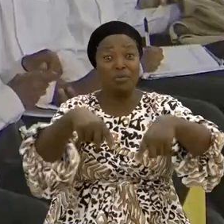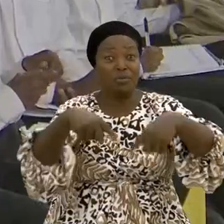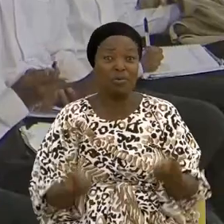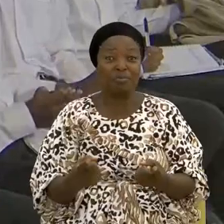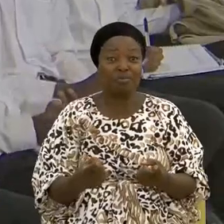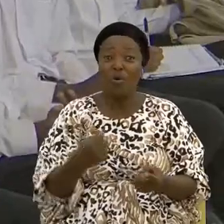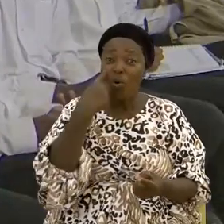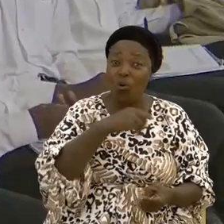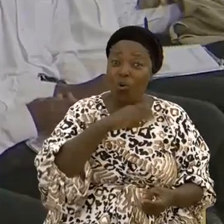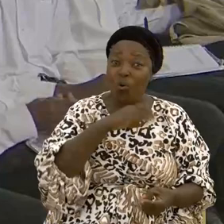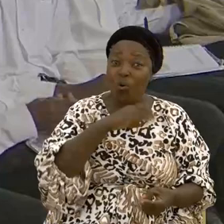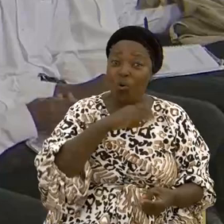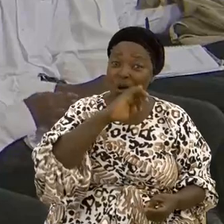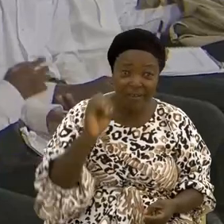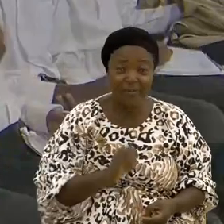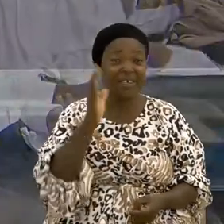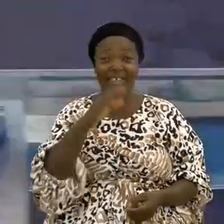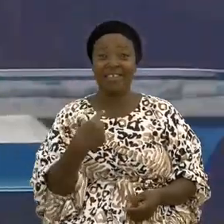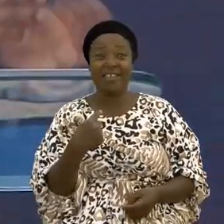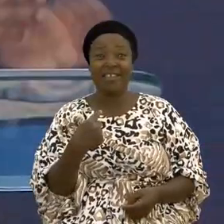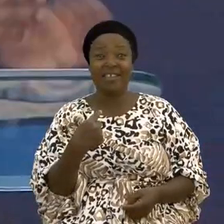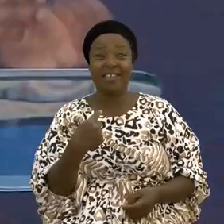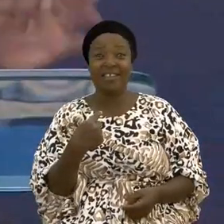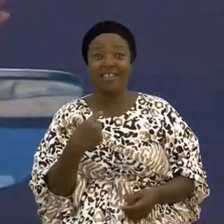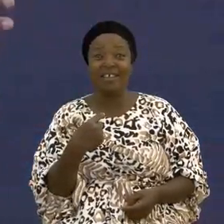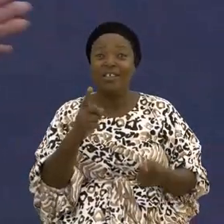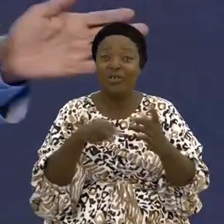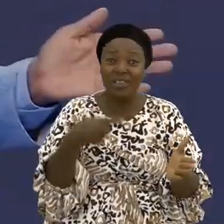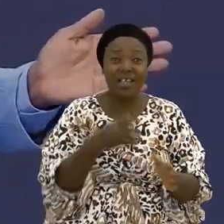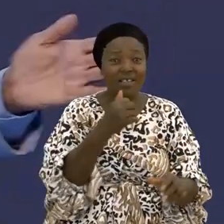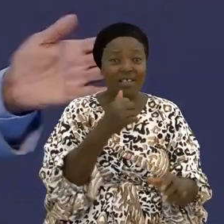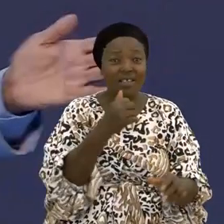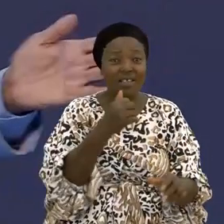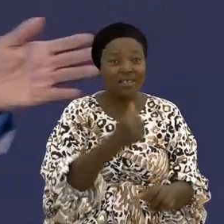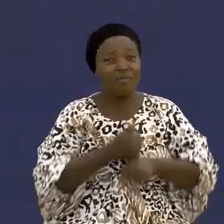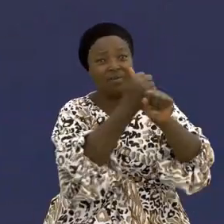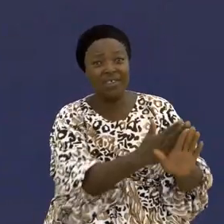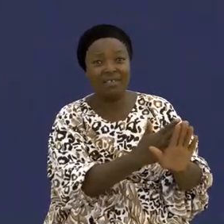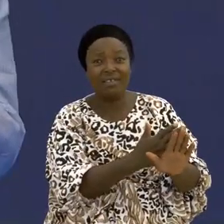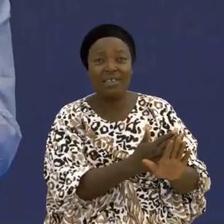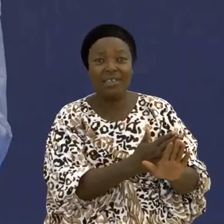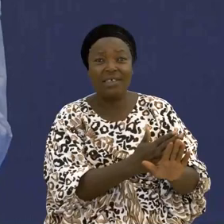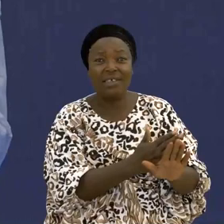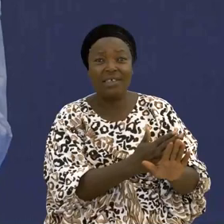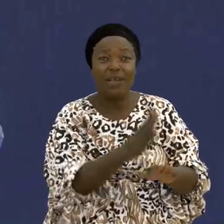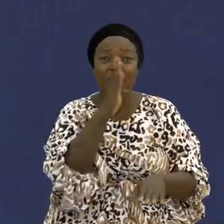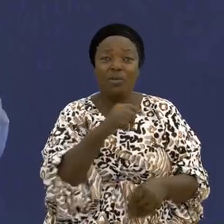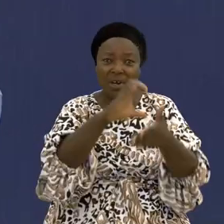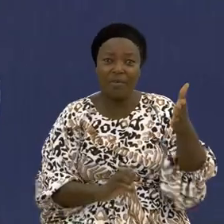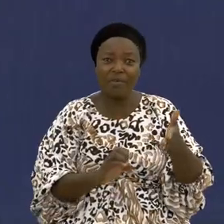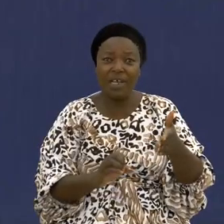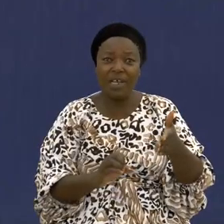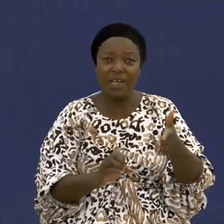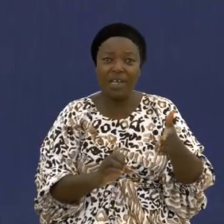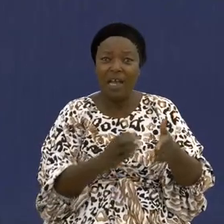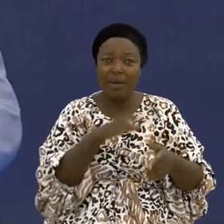Yeah. Whosoever shall say unto this mountain, be thou removed and